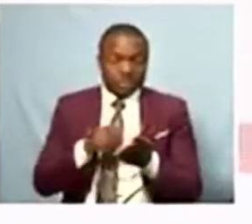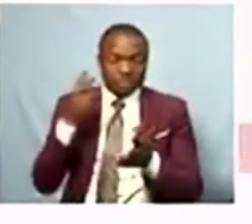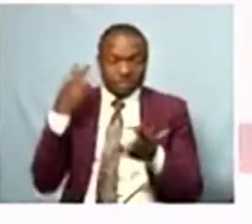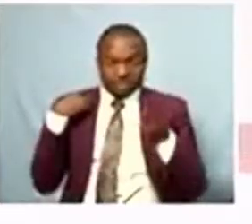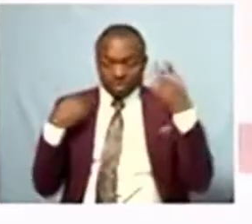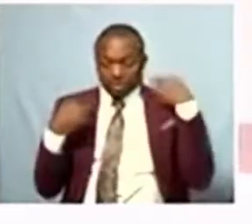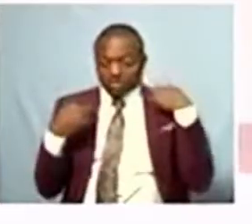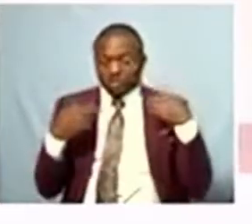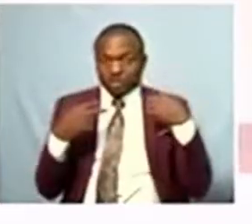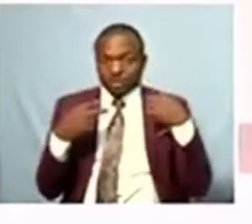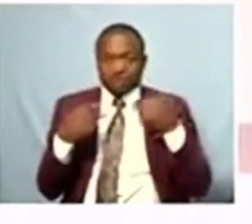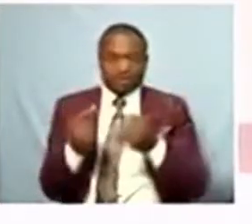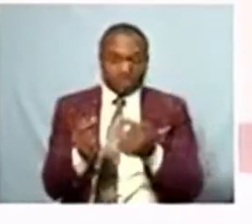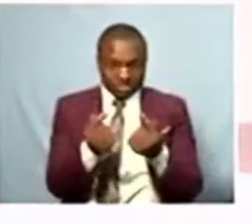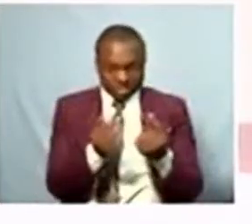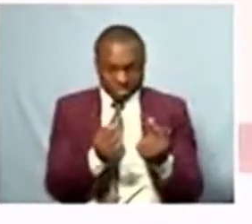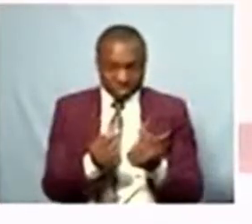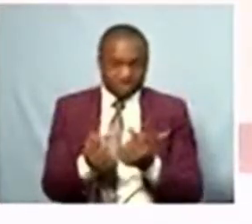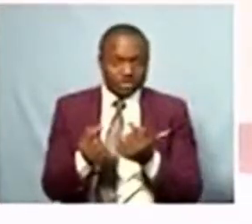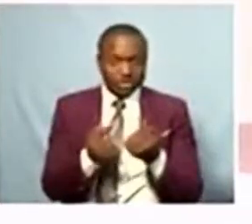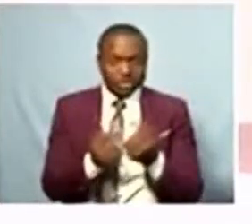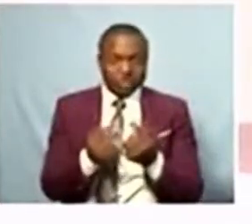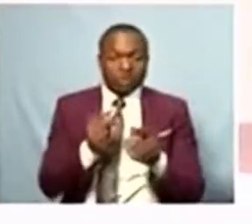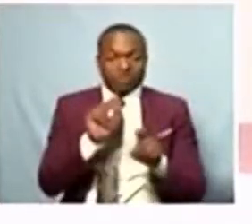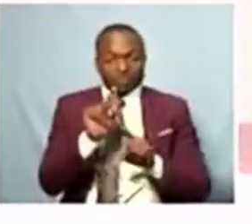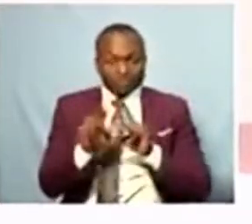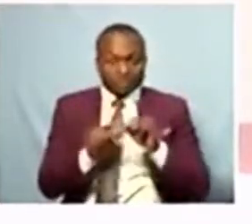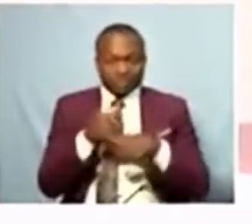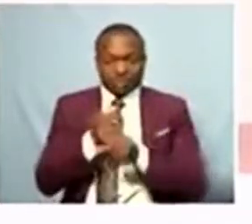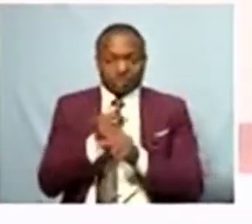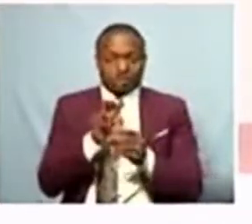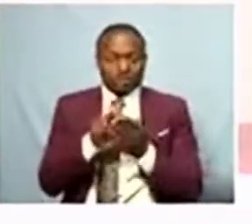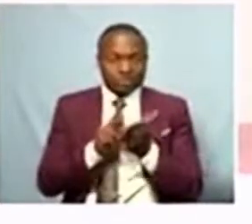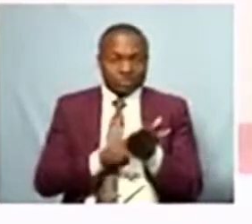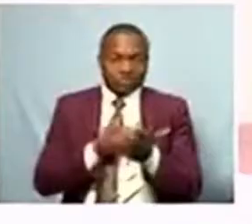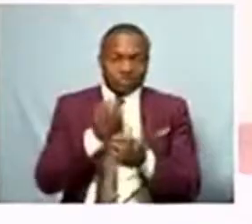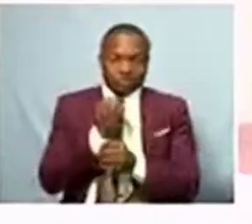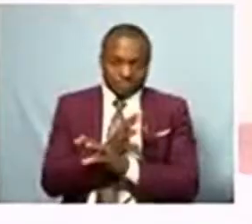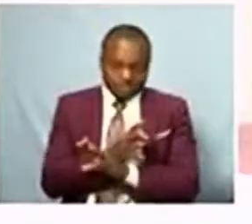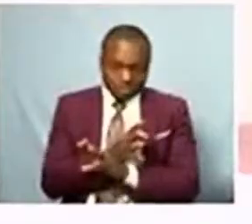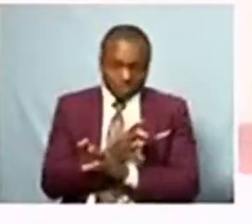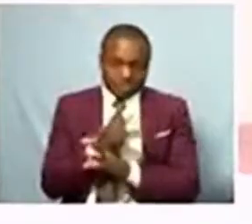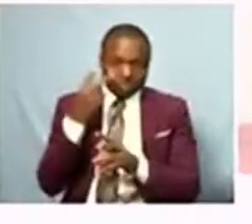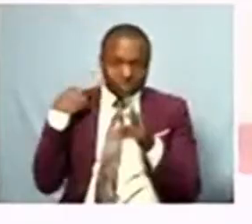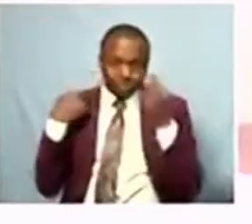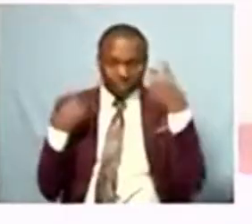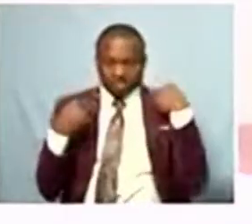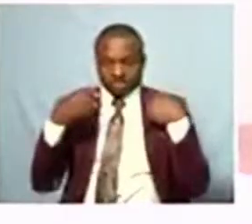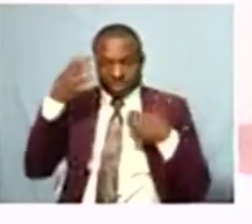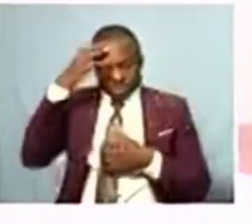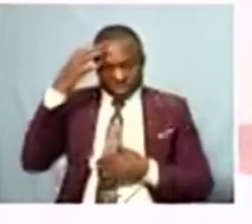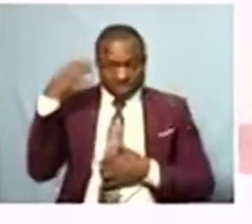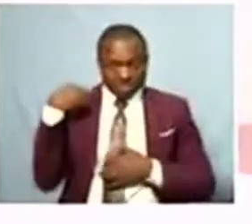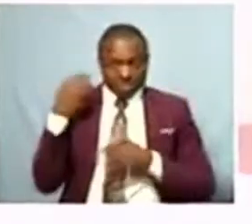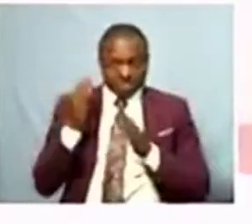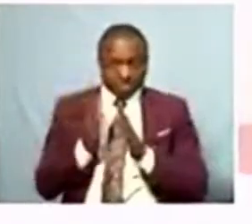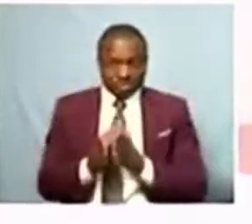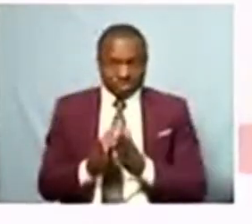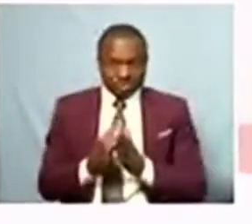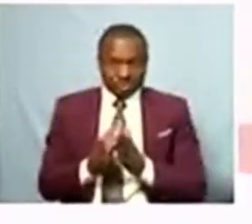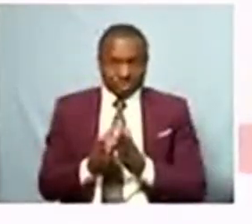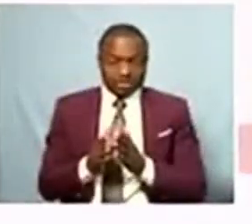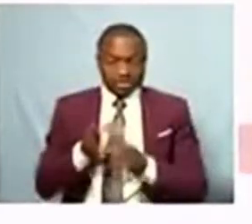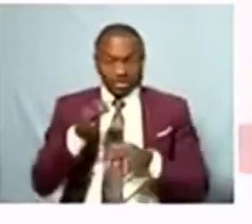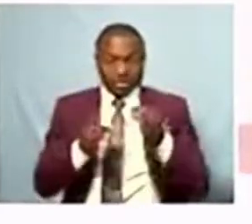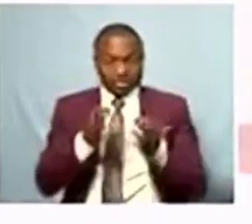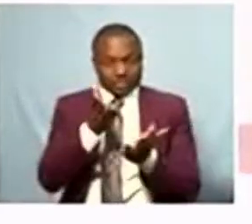their customers and make these records available, sir, to an immigration officer upon